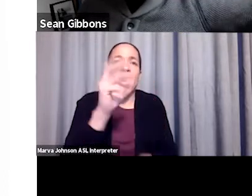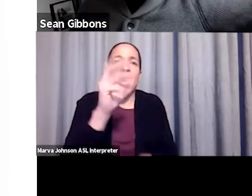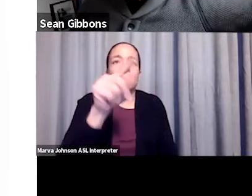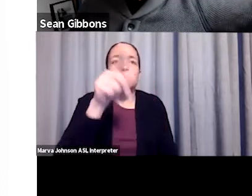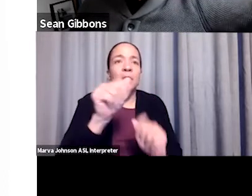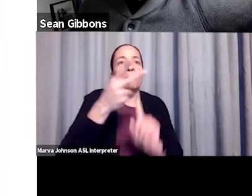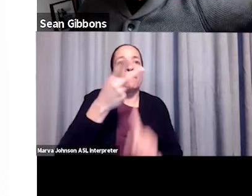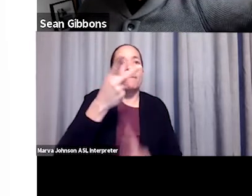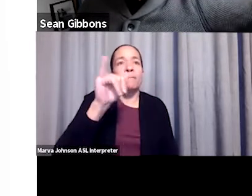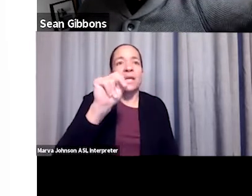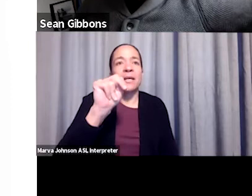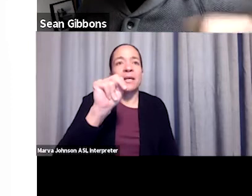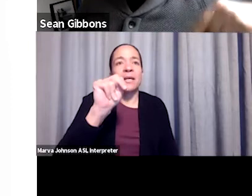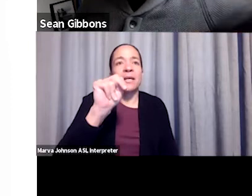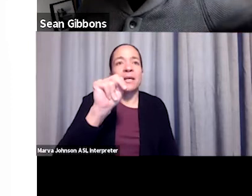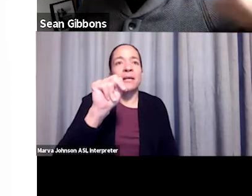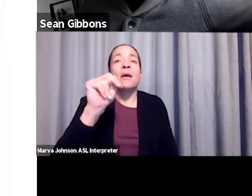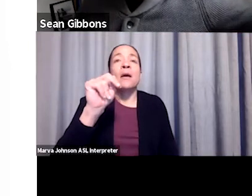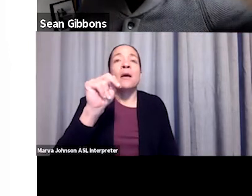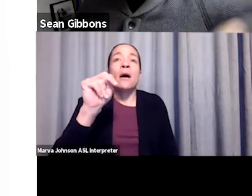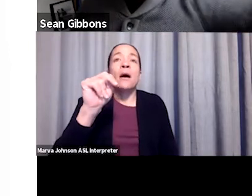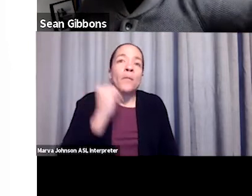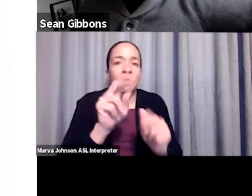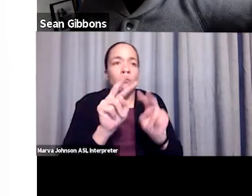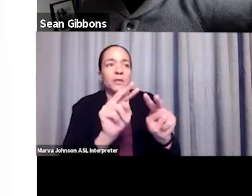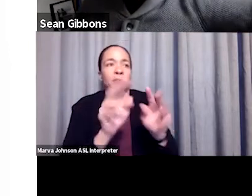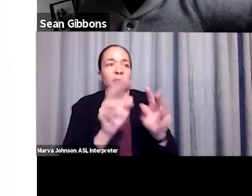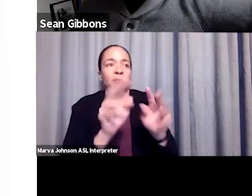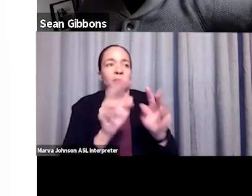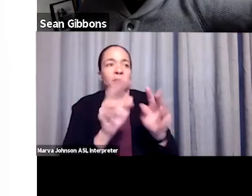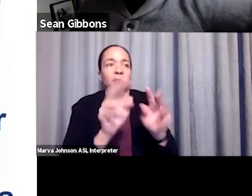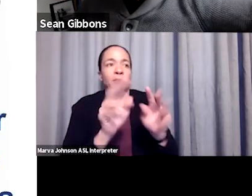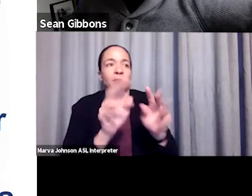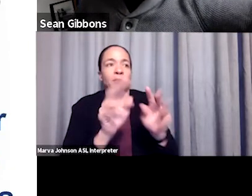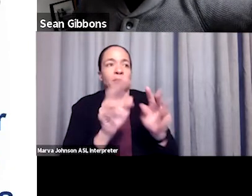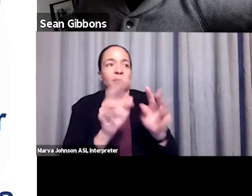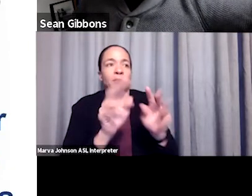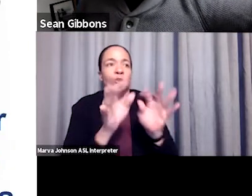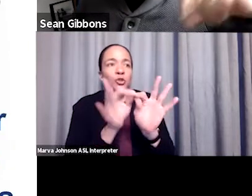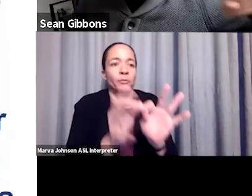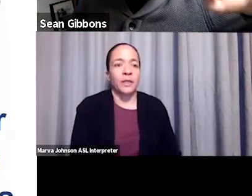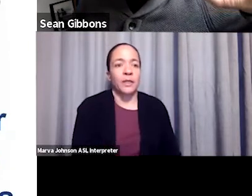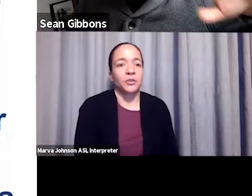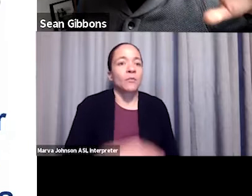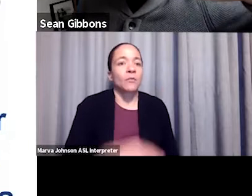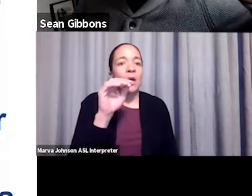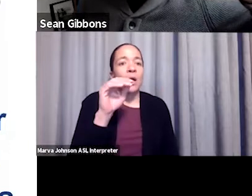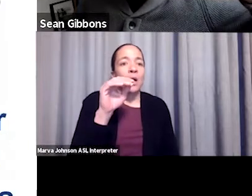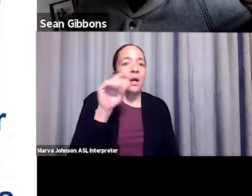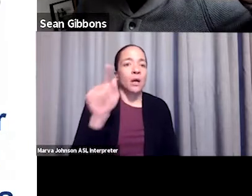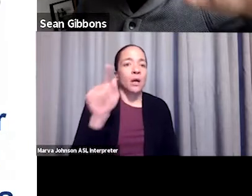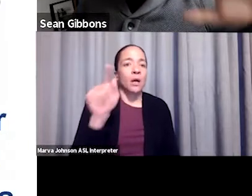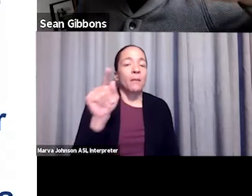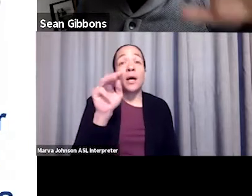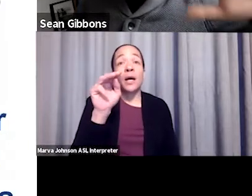offering interpretation along the way. All right, Mr. T, if you would go ahead and take us forward to the next slide. This is the other thing I just want to flag for everybody.